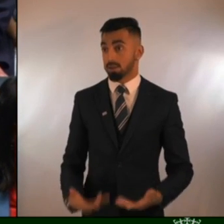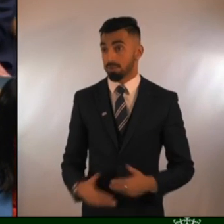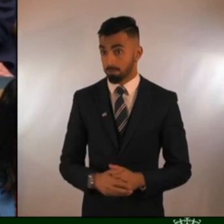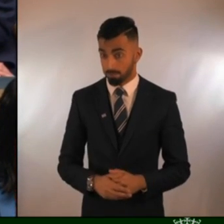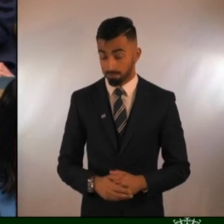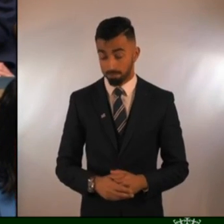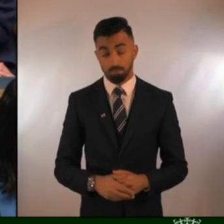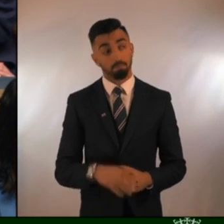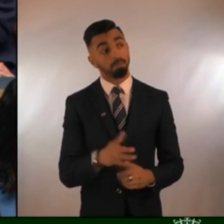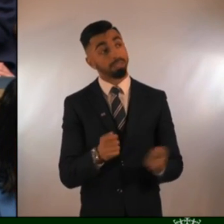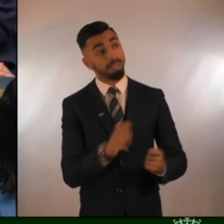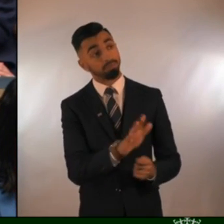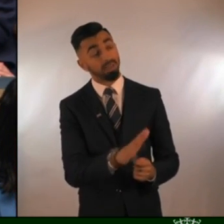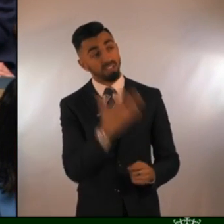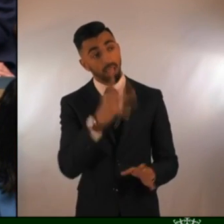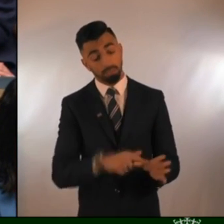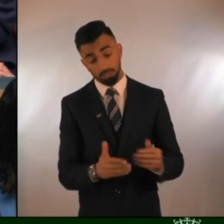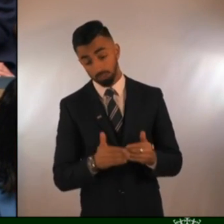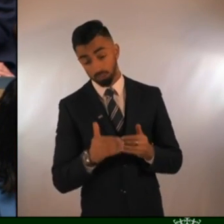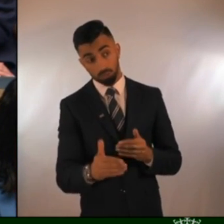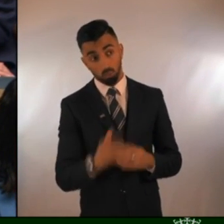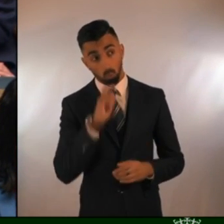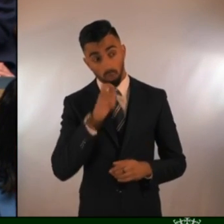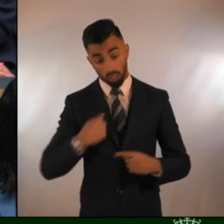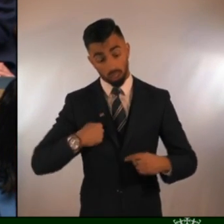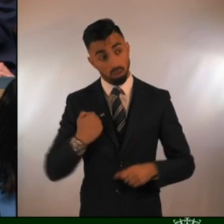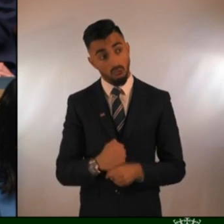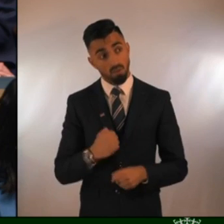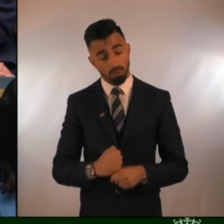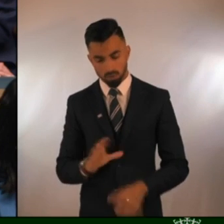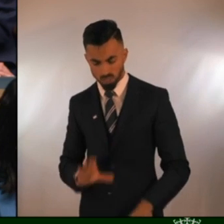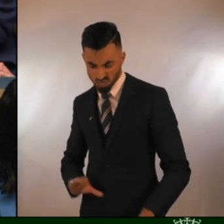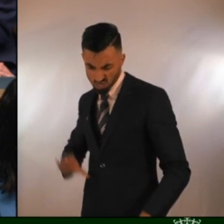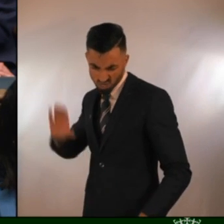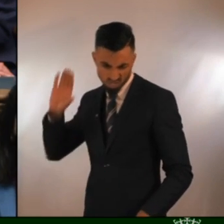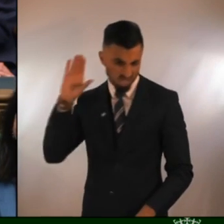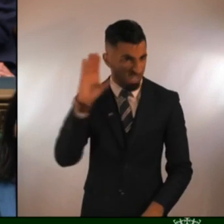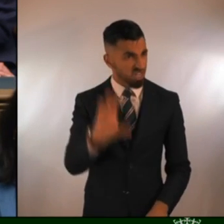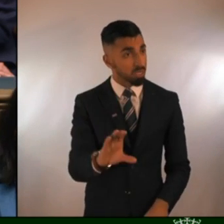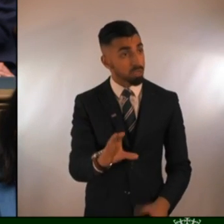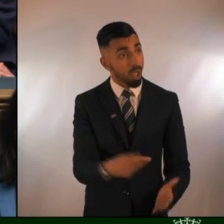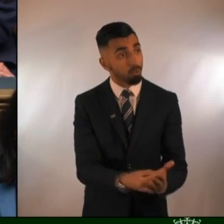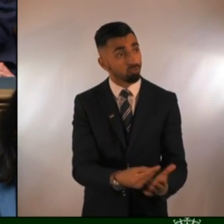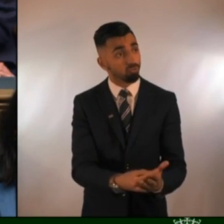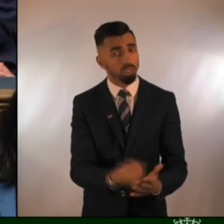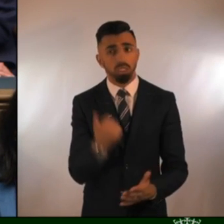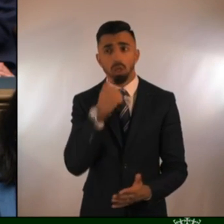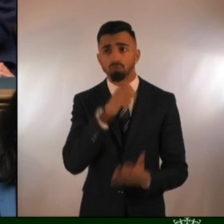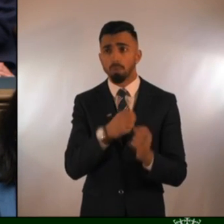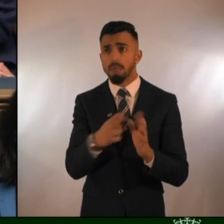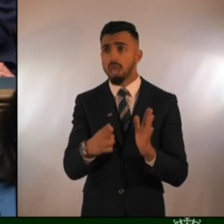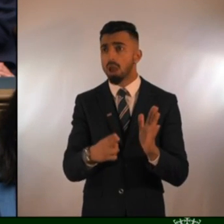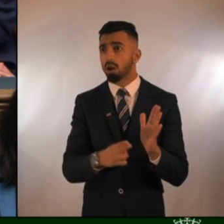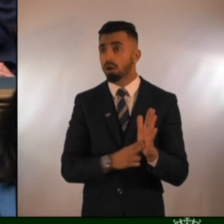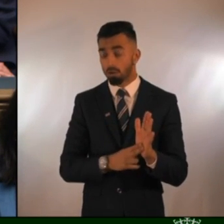years, we will invest more than £600 billion in our future prosperity. Public net